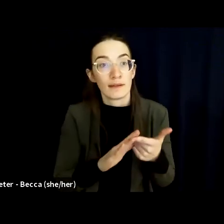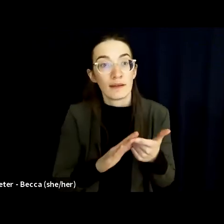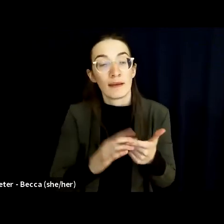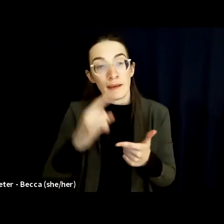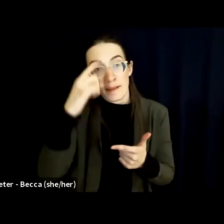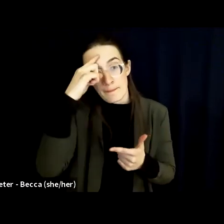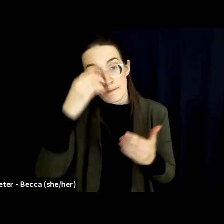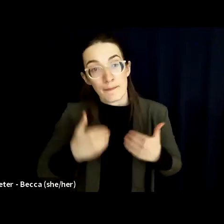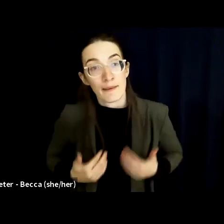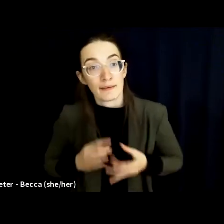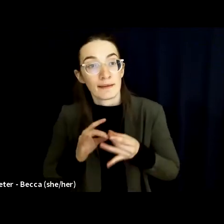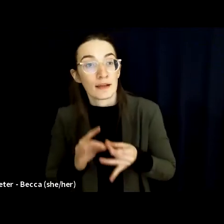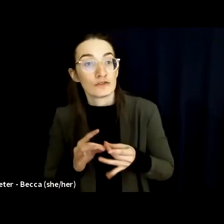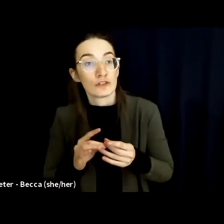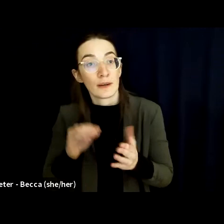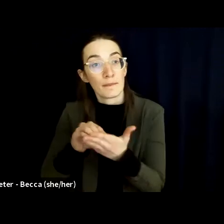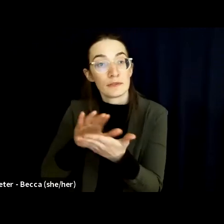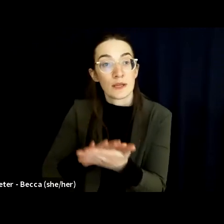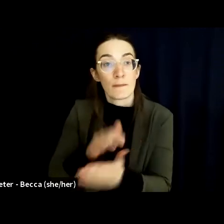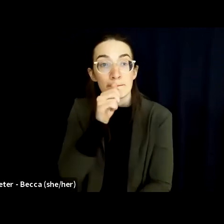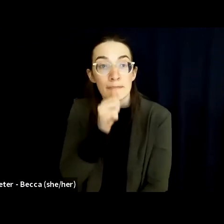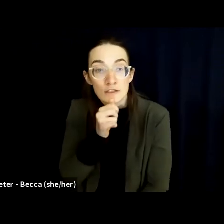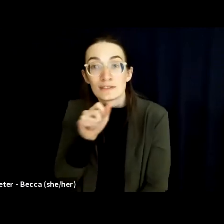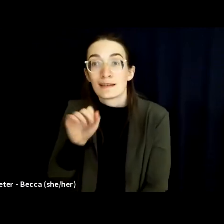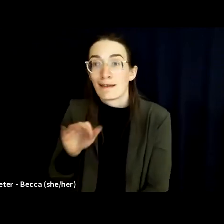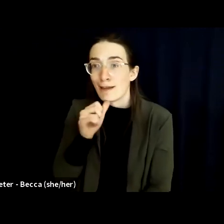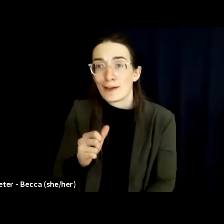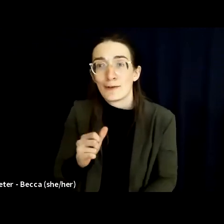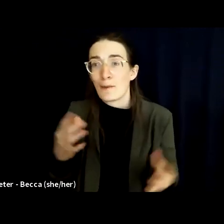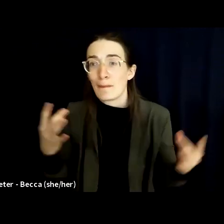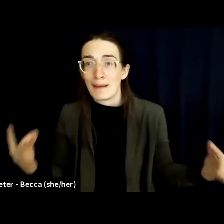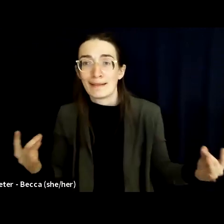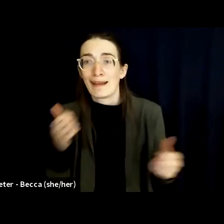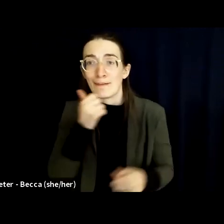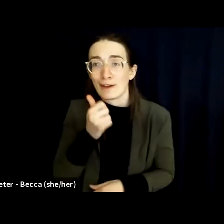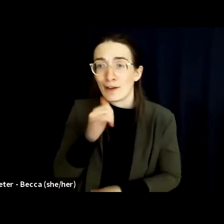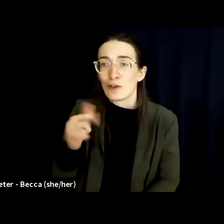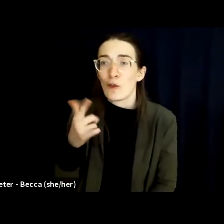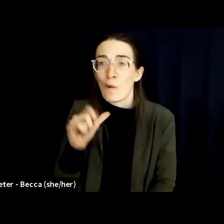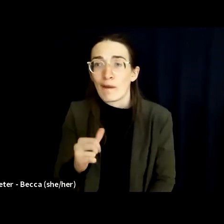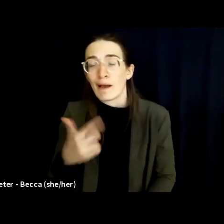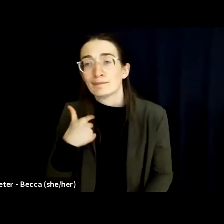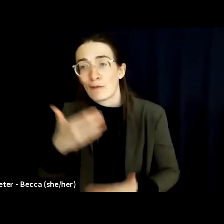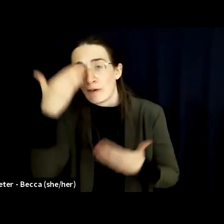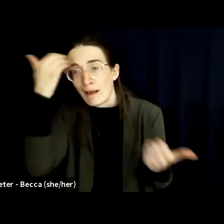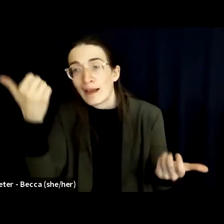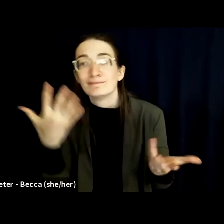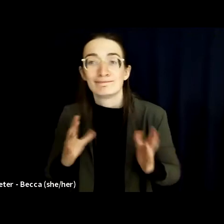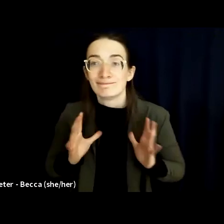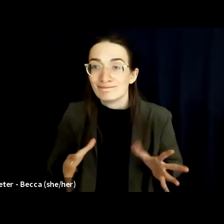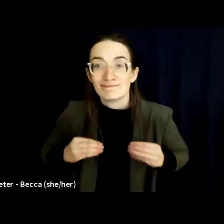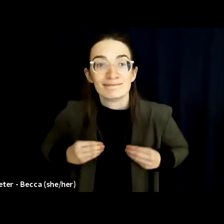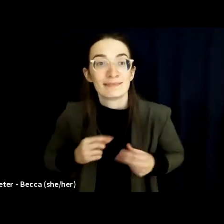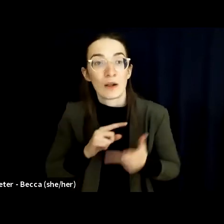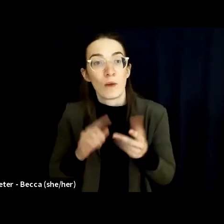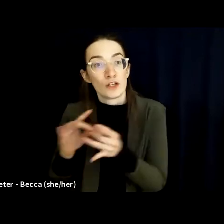wrote patience, patience if I don't meditate every day or do yoga every day or things like that. And I want it to be unifying,